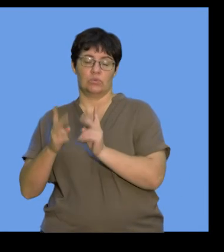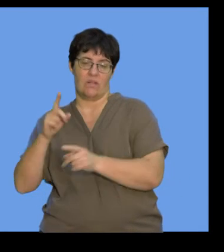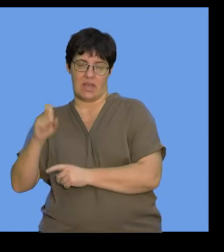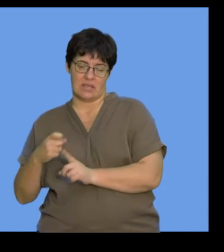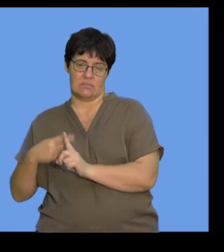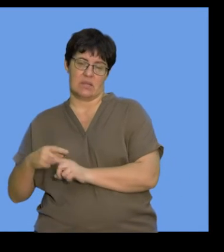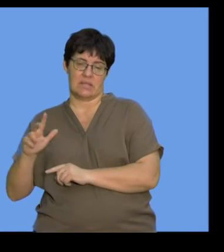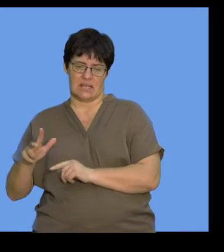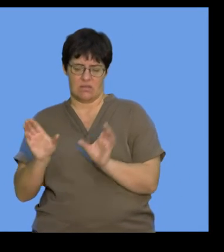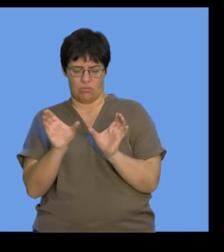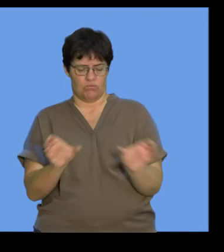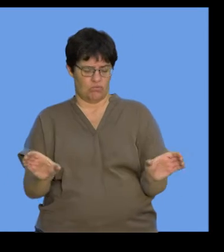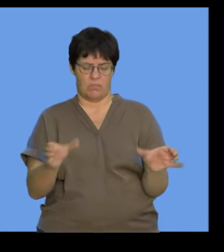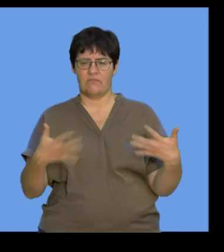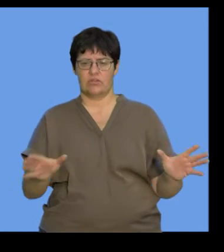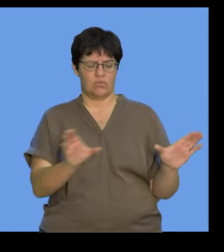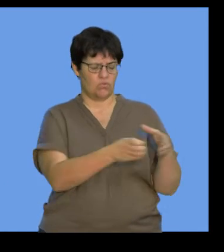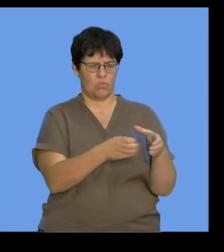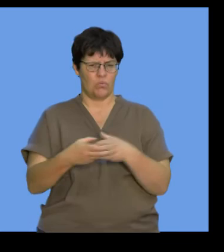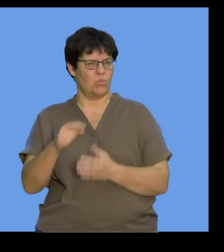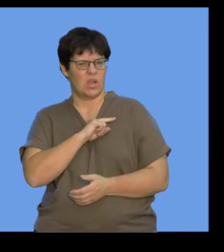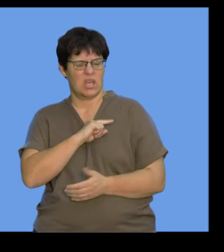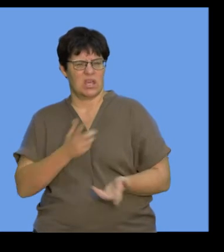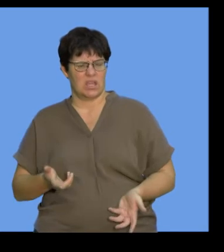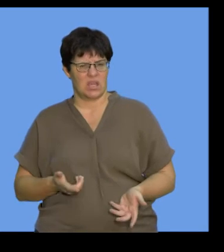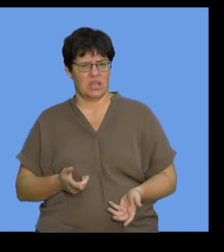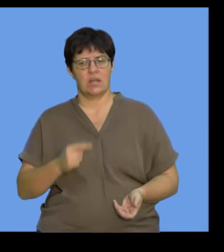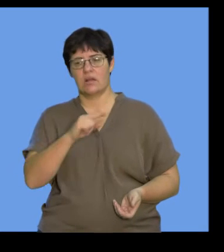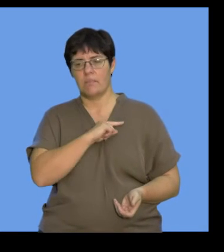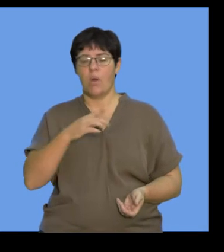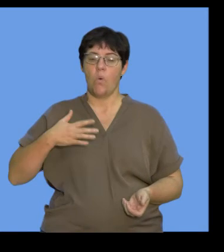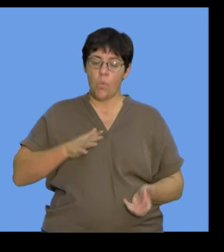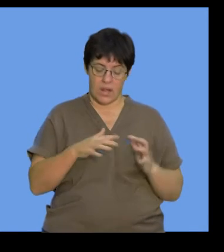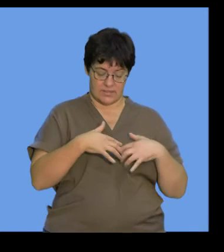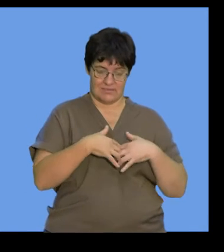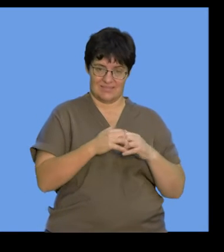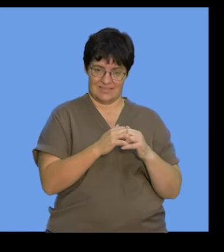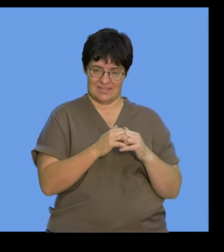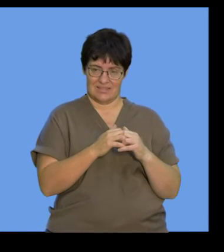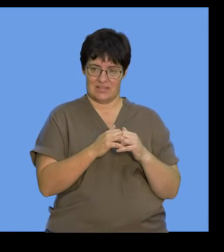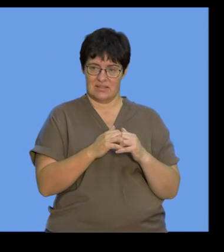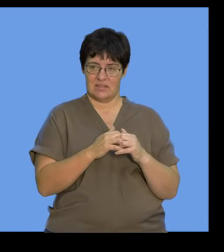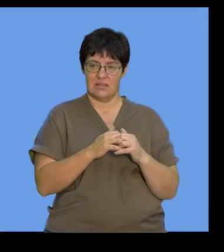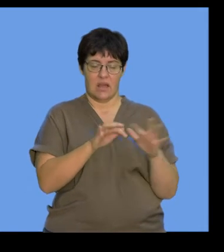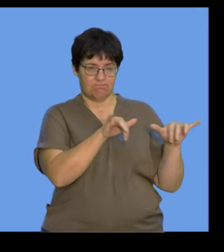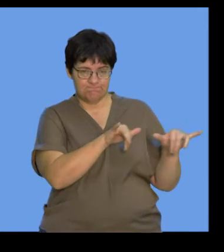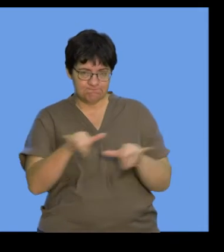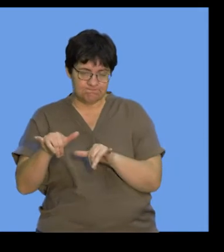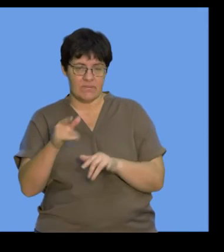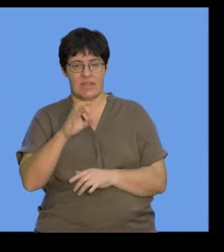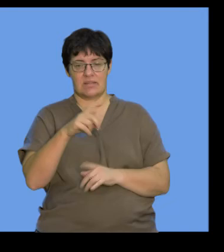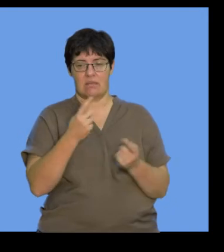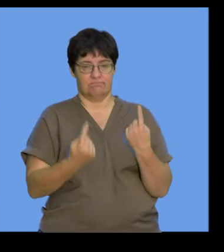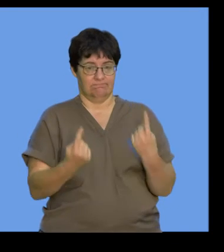I've already grouped them. Why did I group them like this? It's because I want to create a common